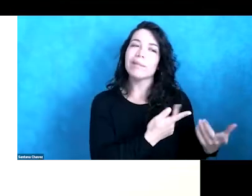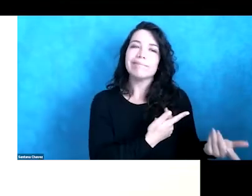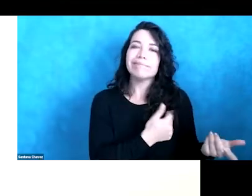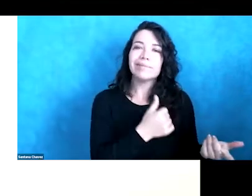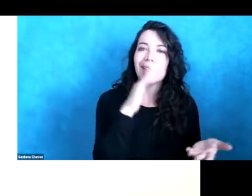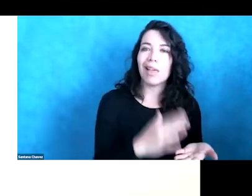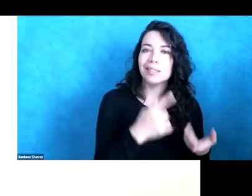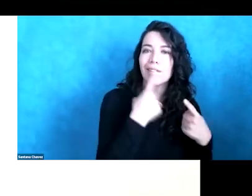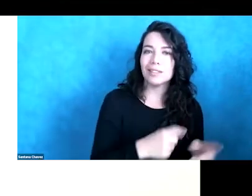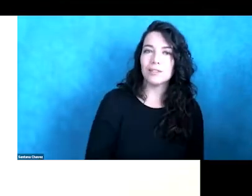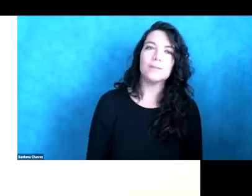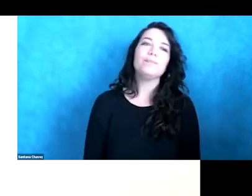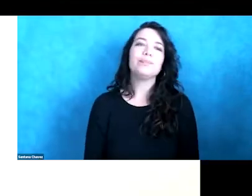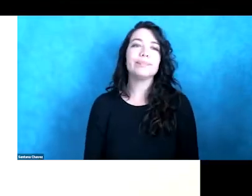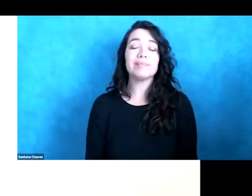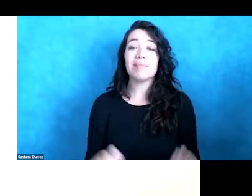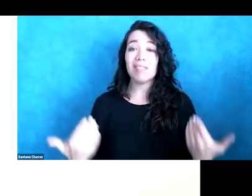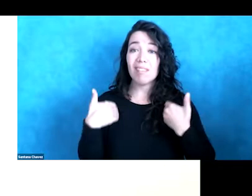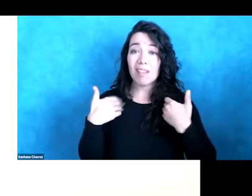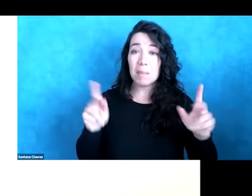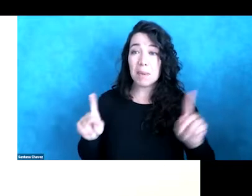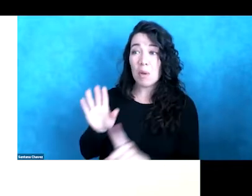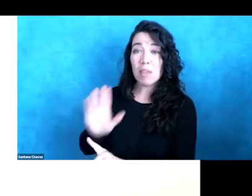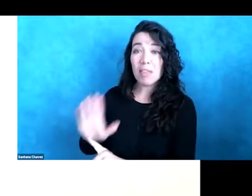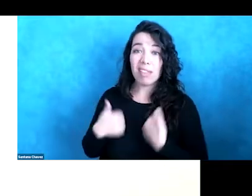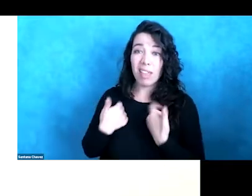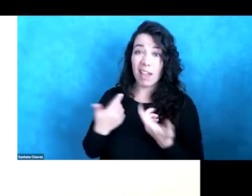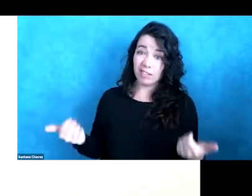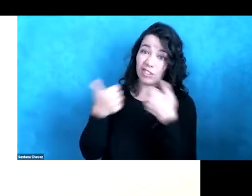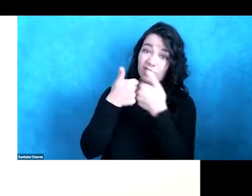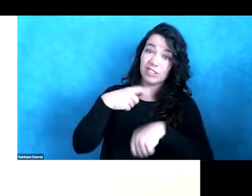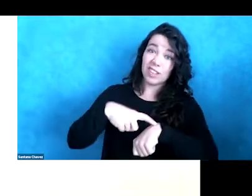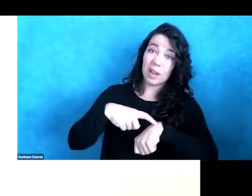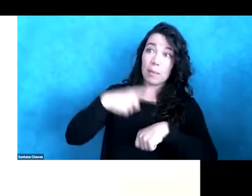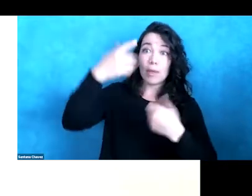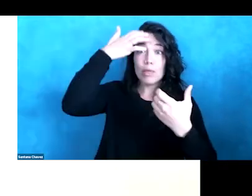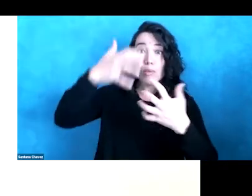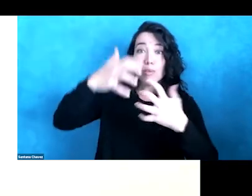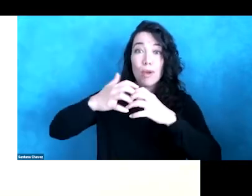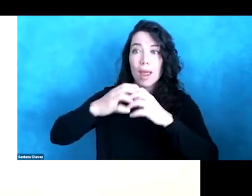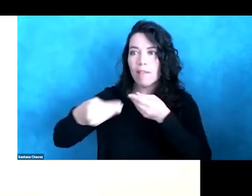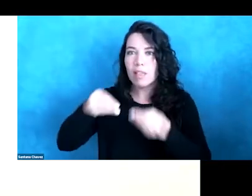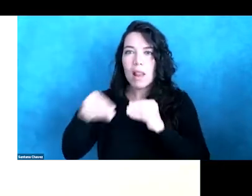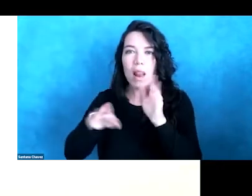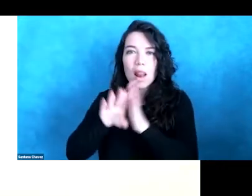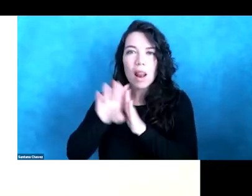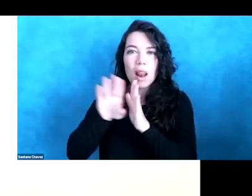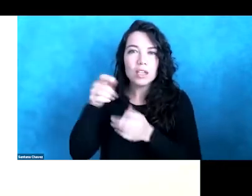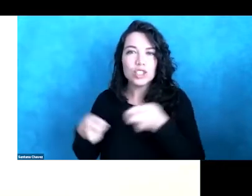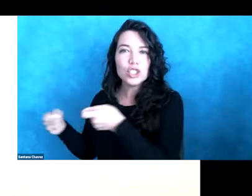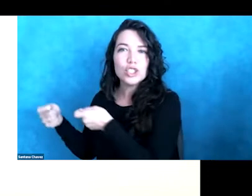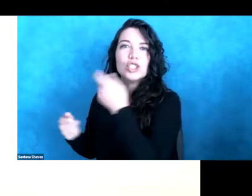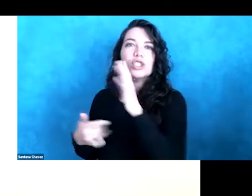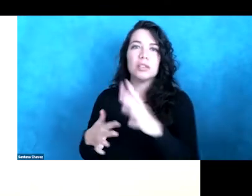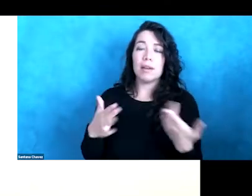Adolescence and youth is a challenging time of life. The brain is flexible and changing. It's open to develop new capacities, but also open to mental